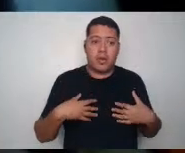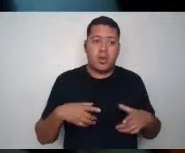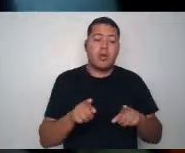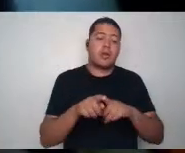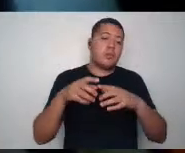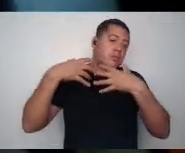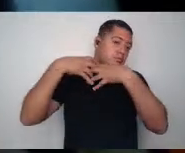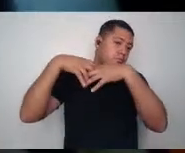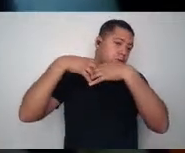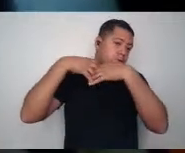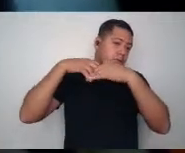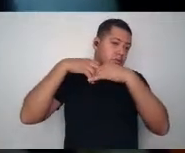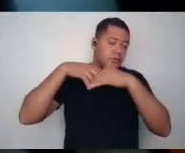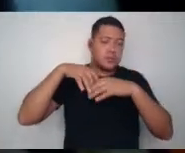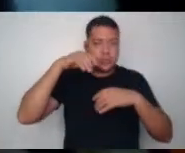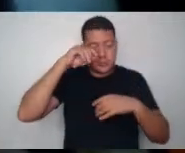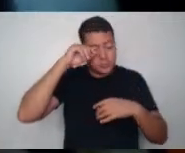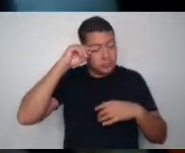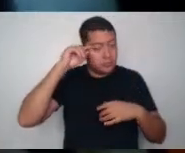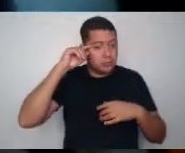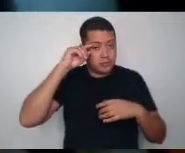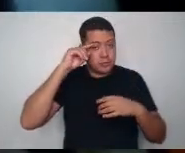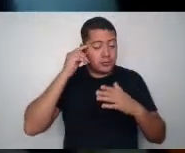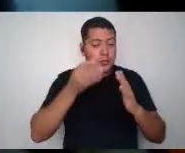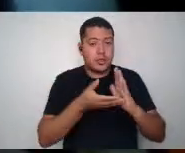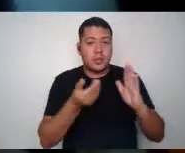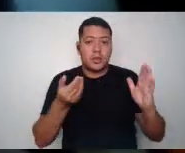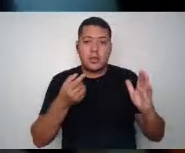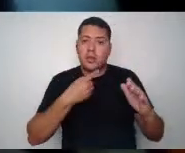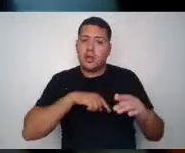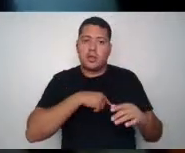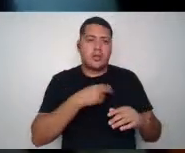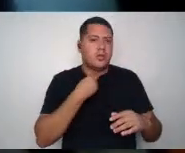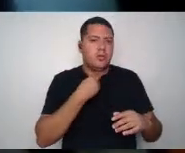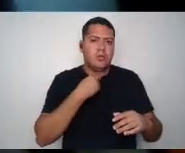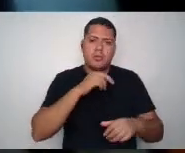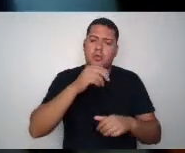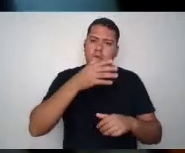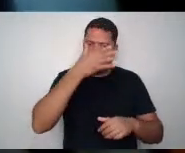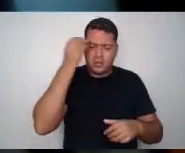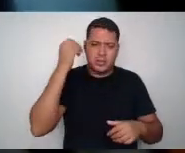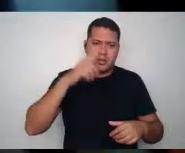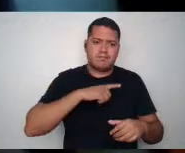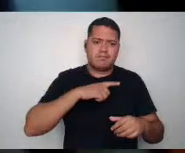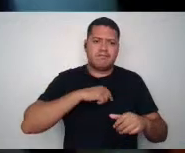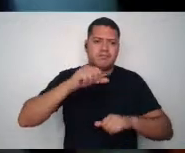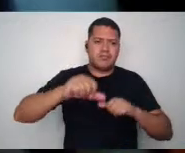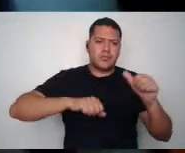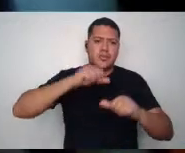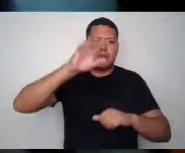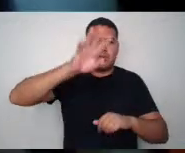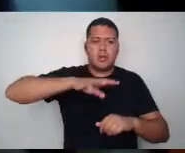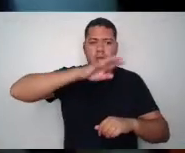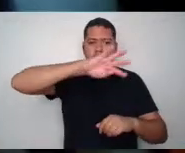physical risks and psychic risks. We can't forget that